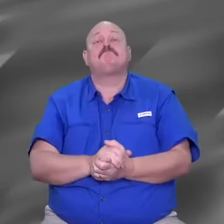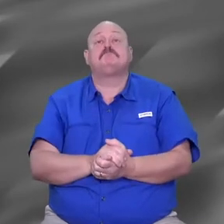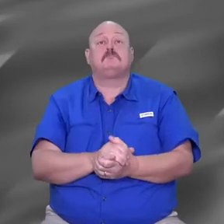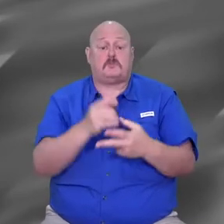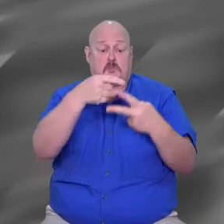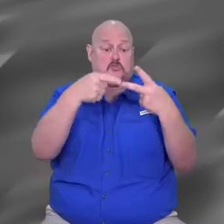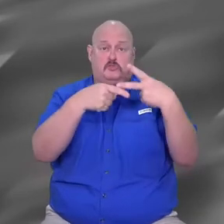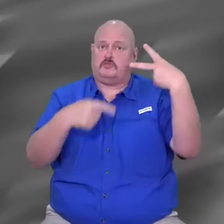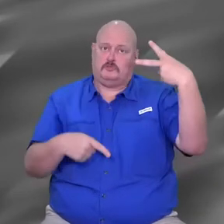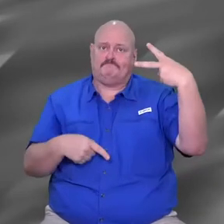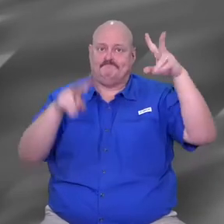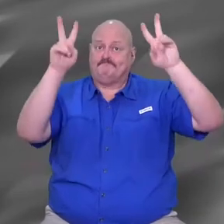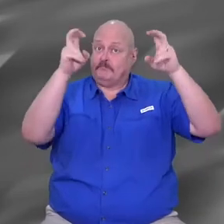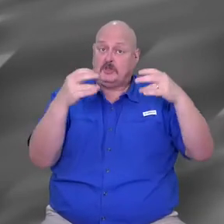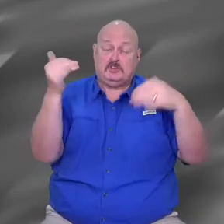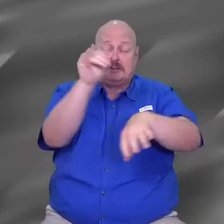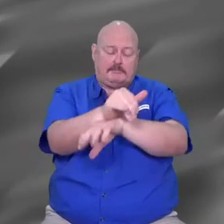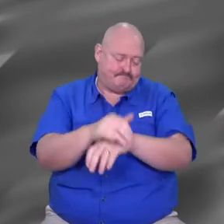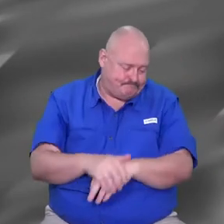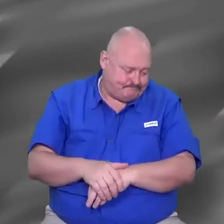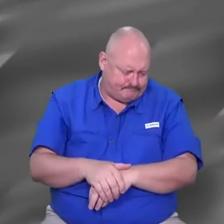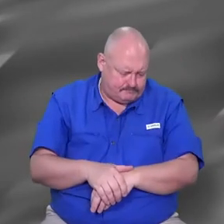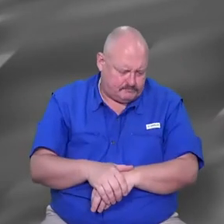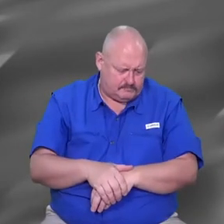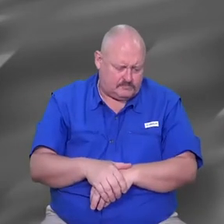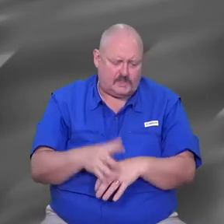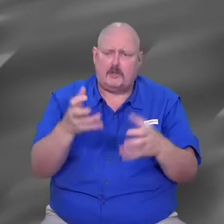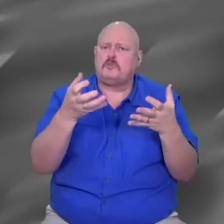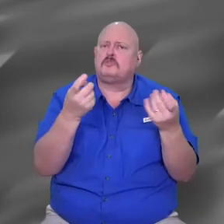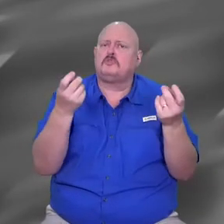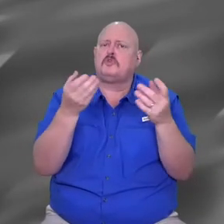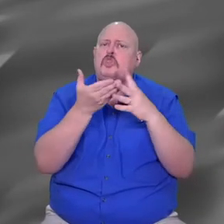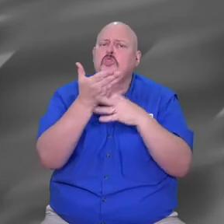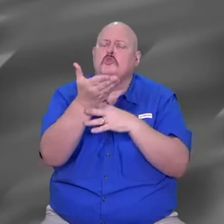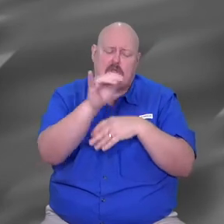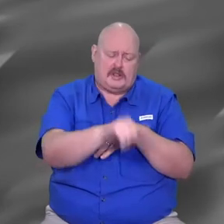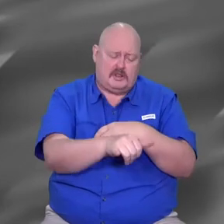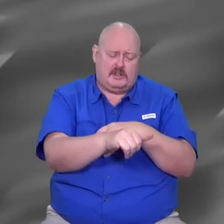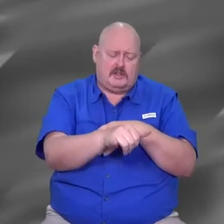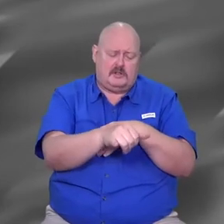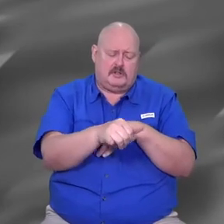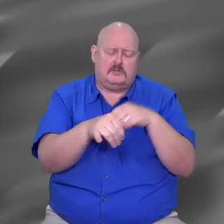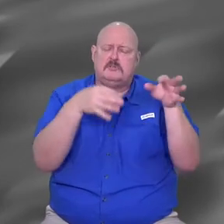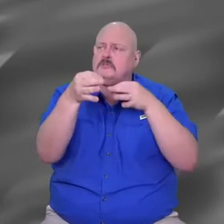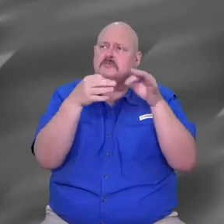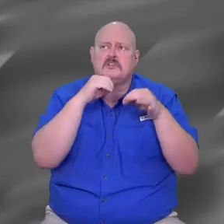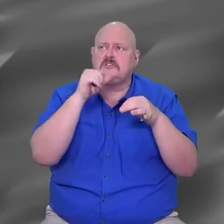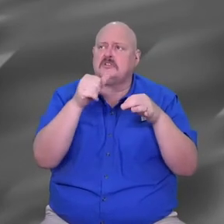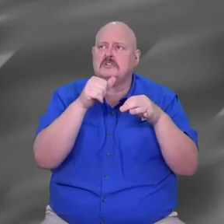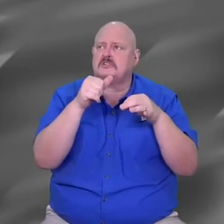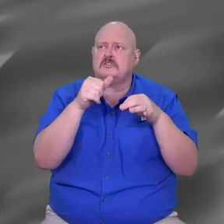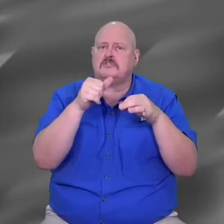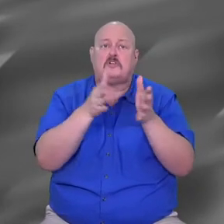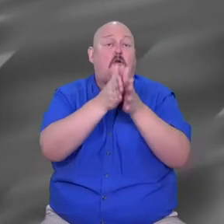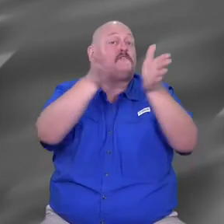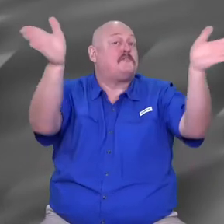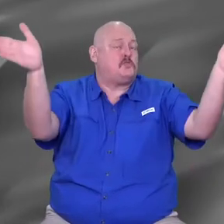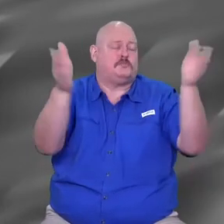Those are the two issues. And so tonight, what I simply want to do through these chapters is just kind of walk through. This is a sketch. This is an